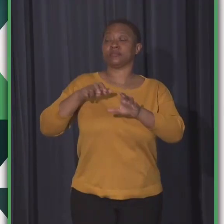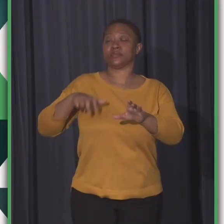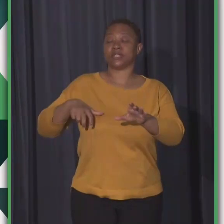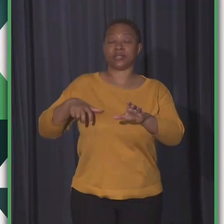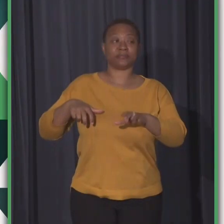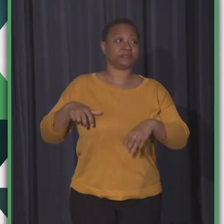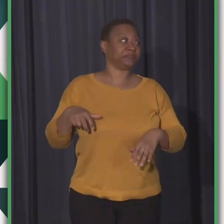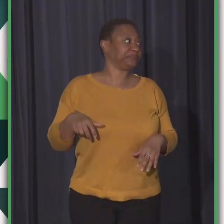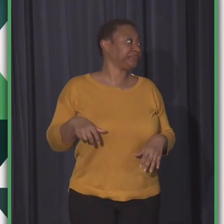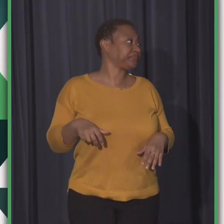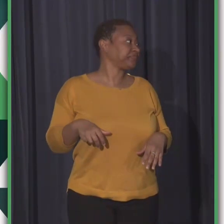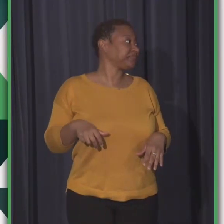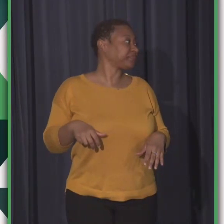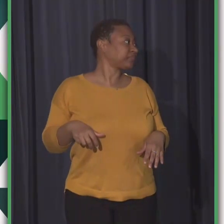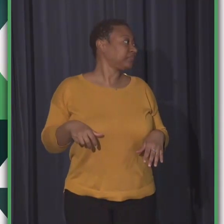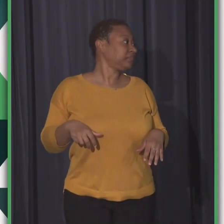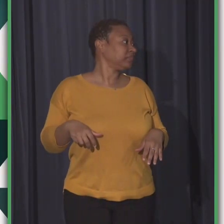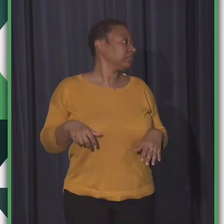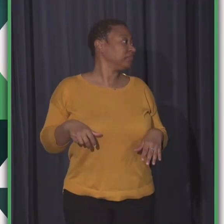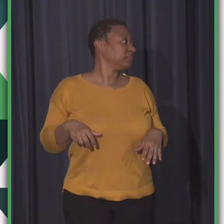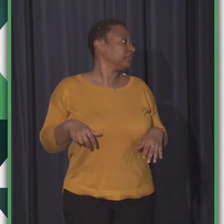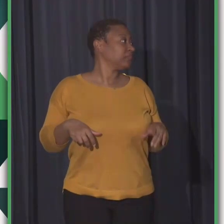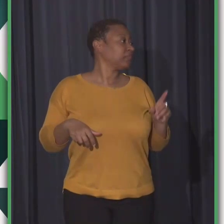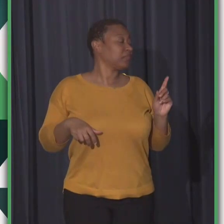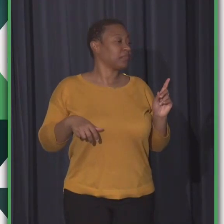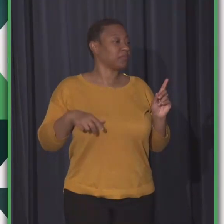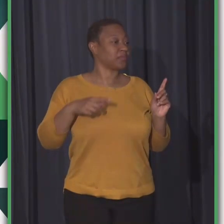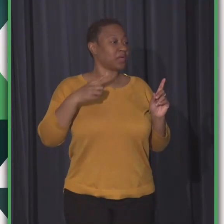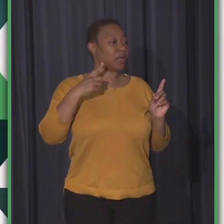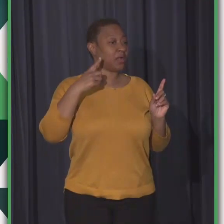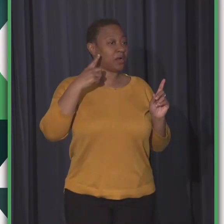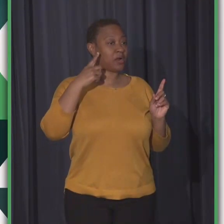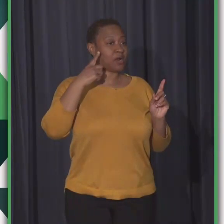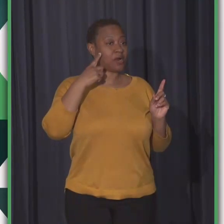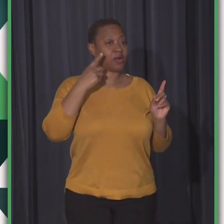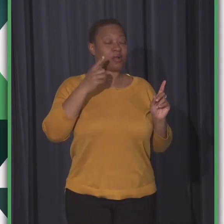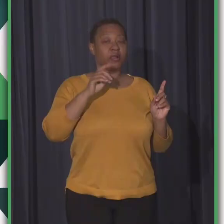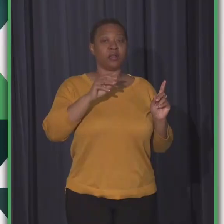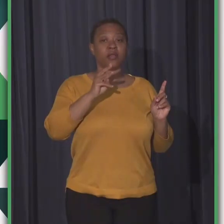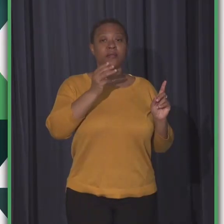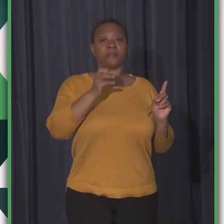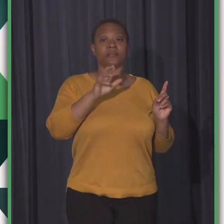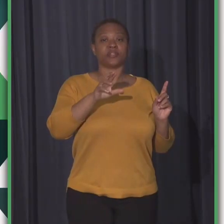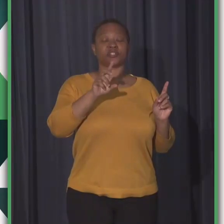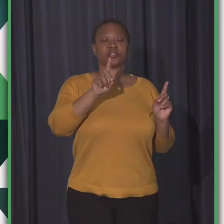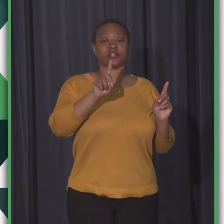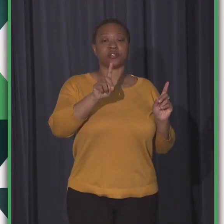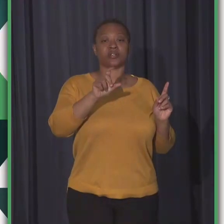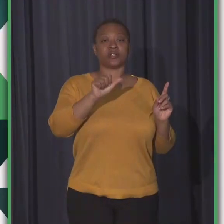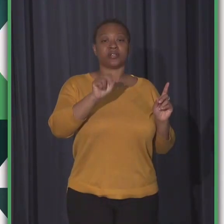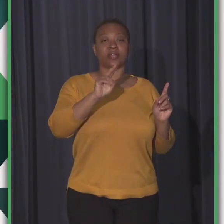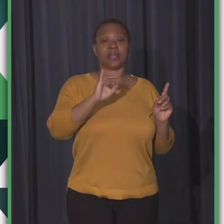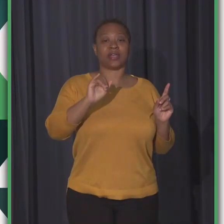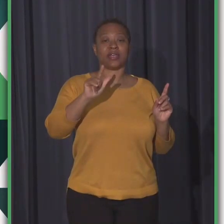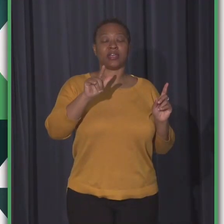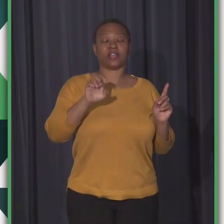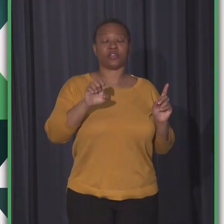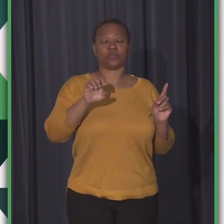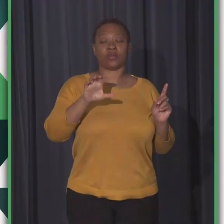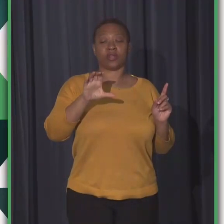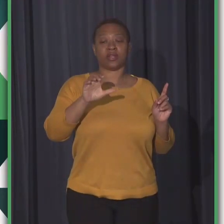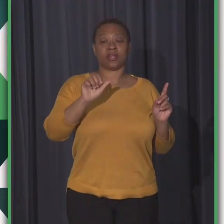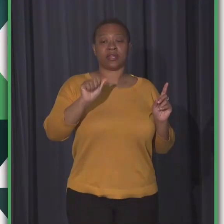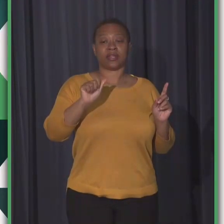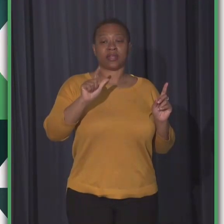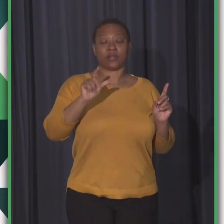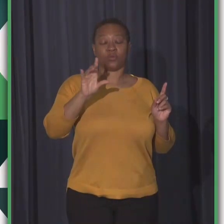could put their name in the record. Okay, yes, that's what I thought I did. Mr. Daniel Calloway and Miss